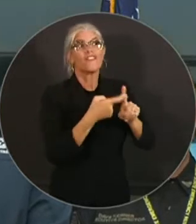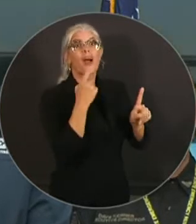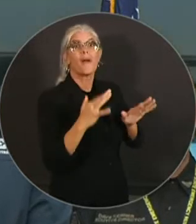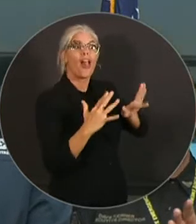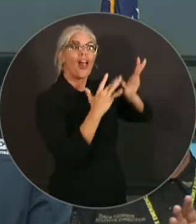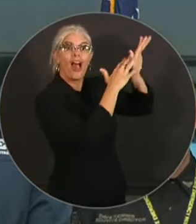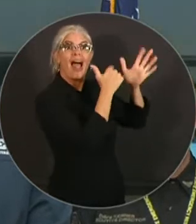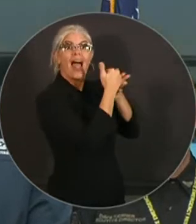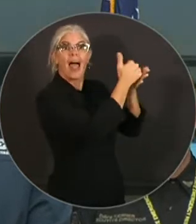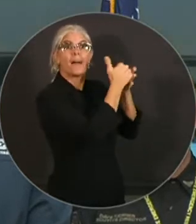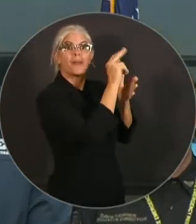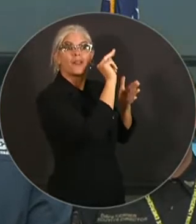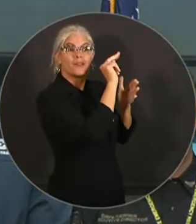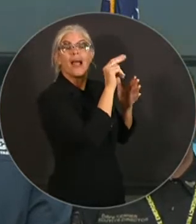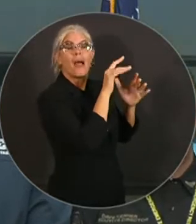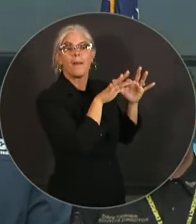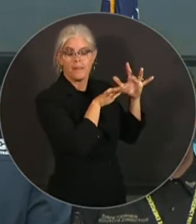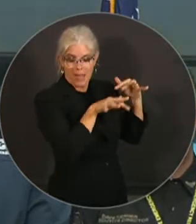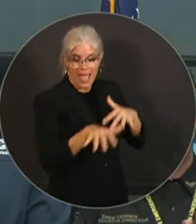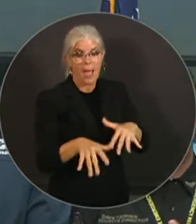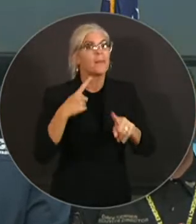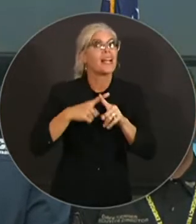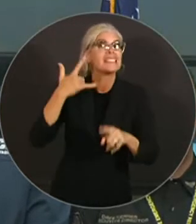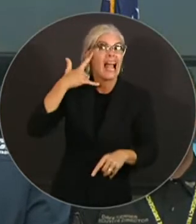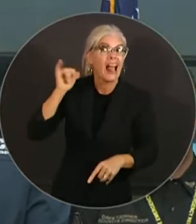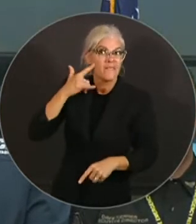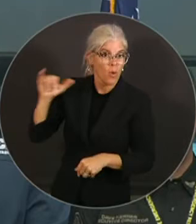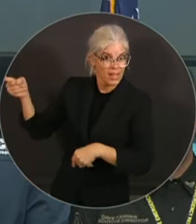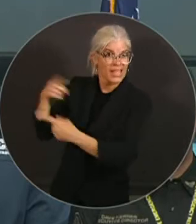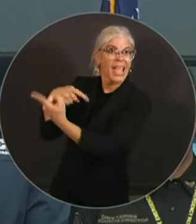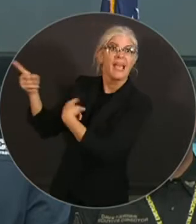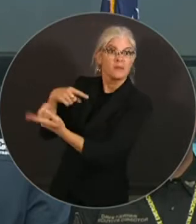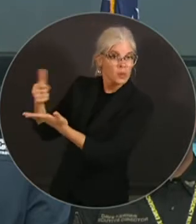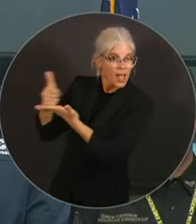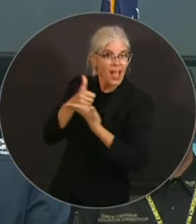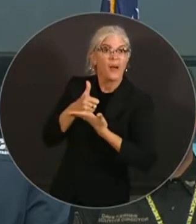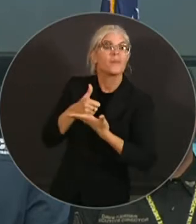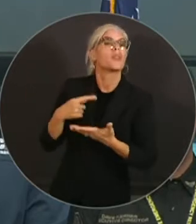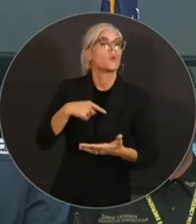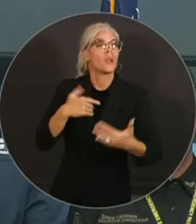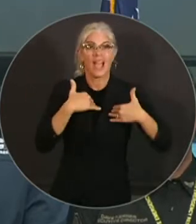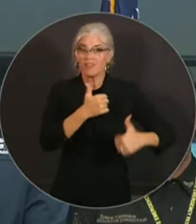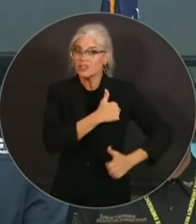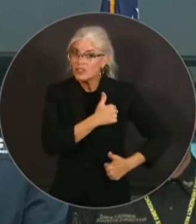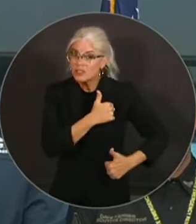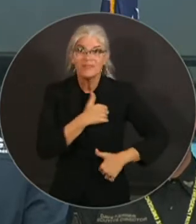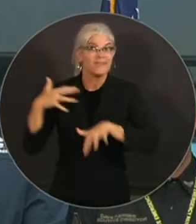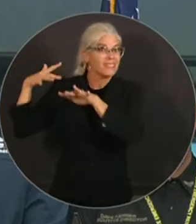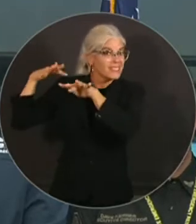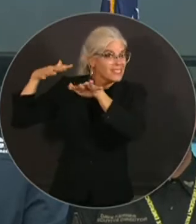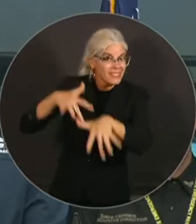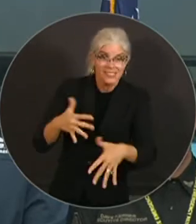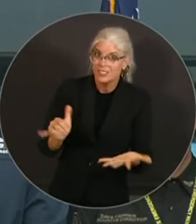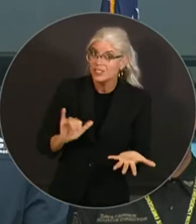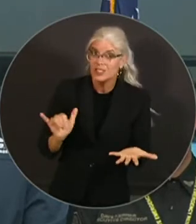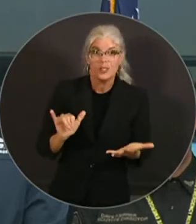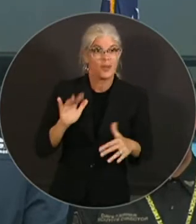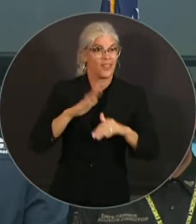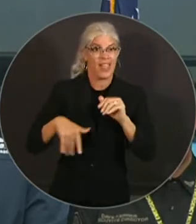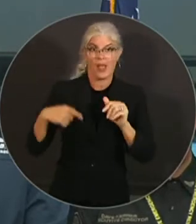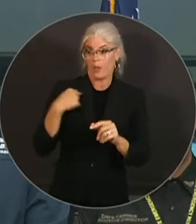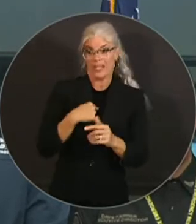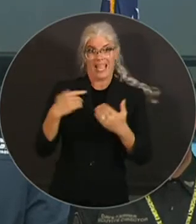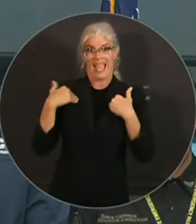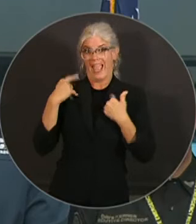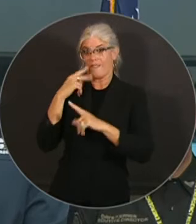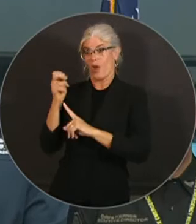California even, you name it. So they're there. We have more guard mobilized for this one than we did for Hurricane Helene, and